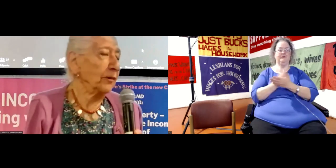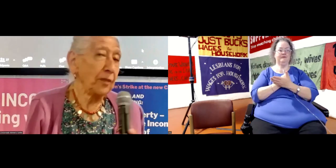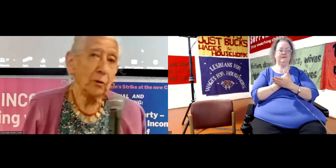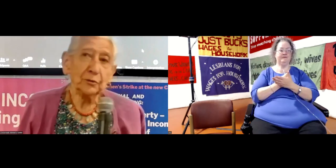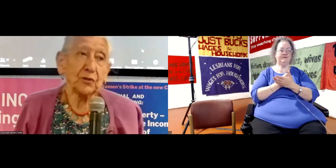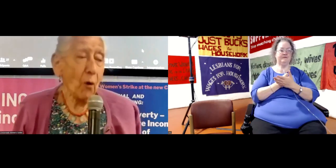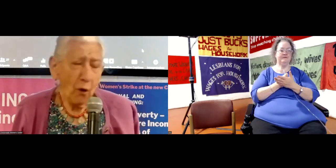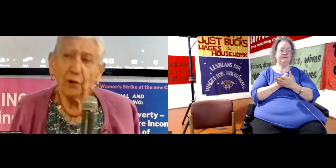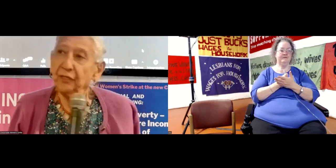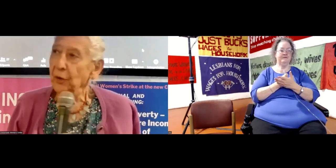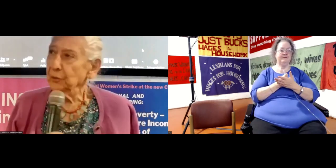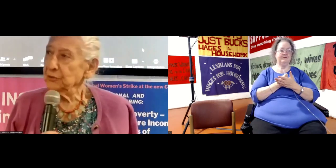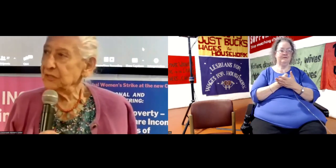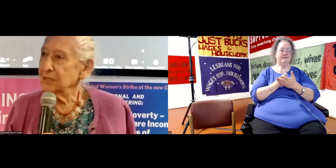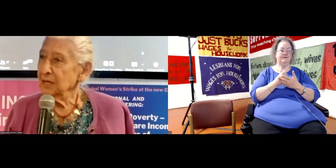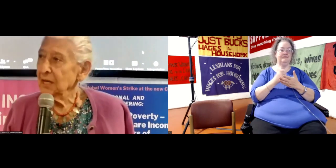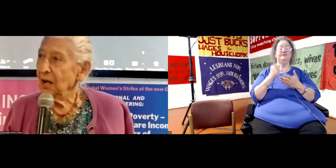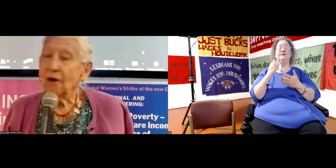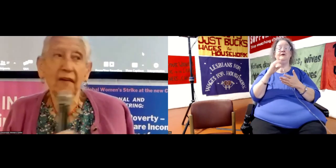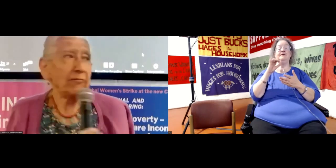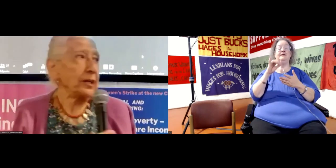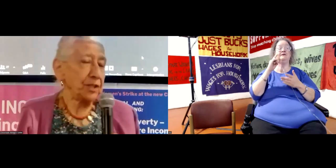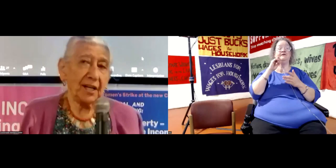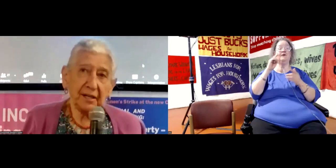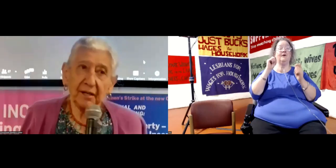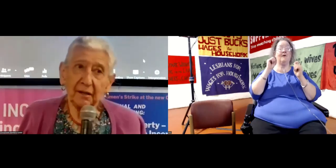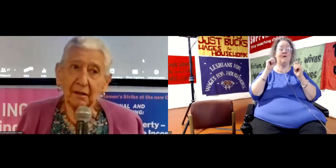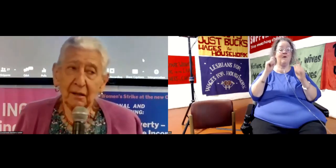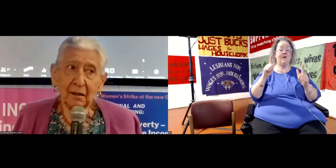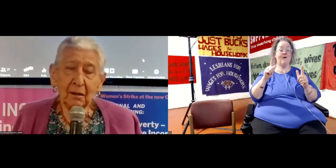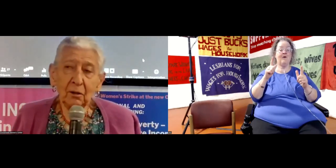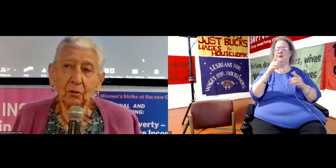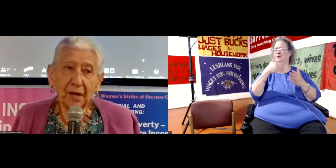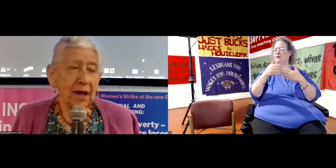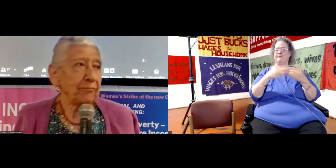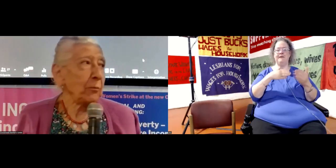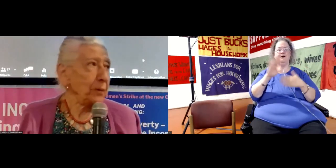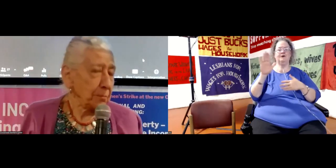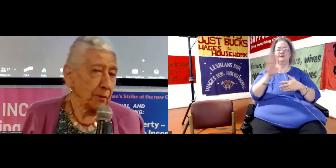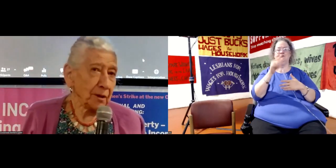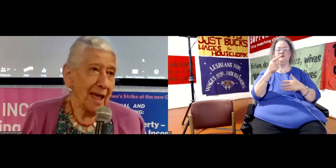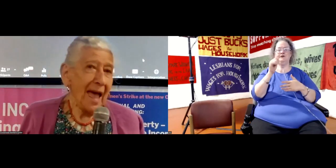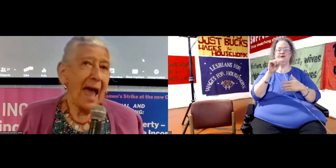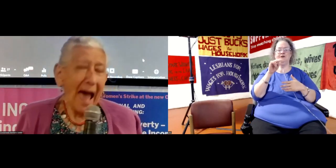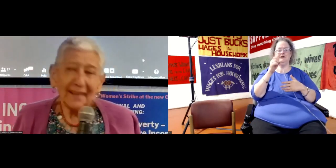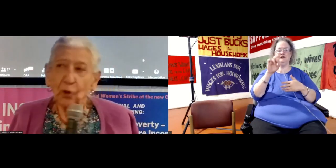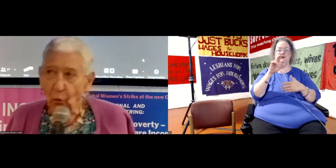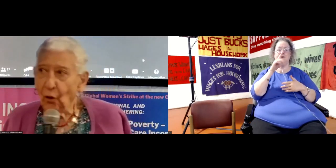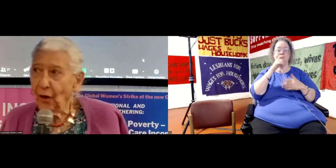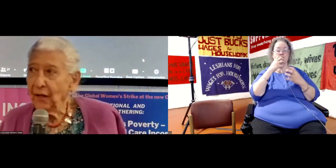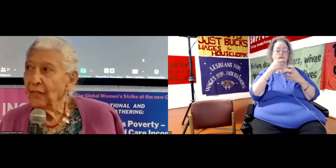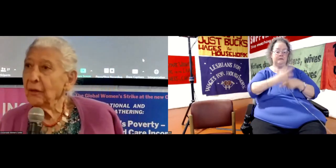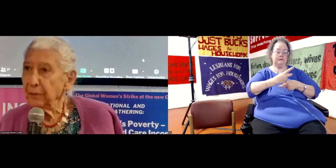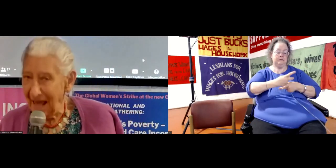income for those, all those of every gender who care for people and